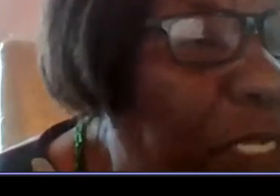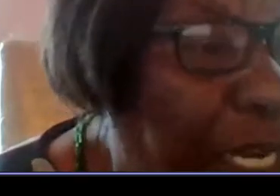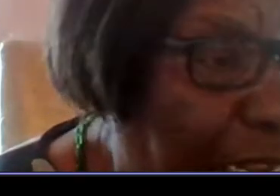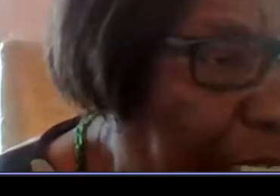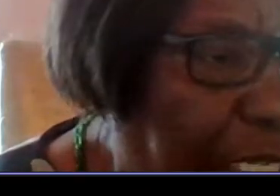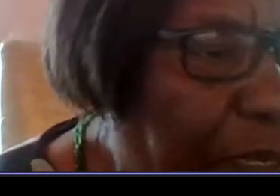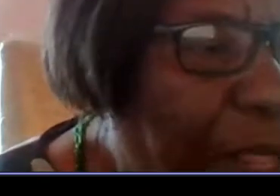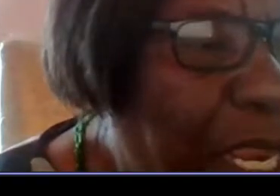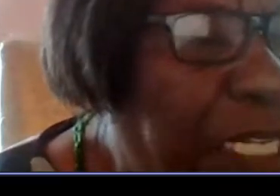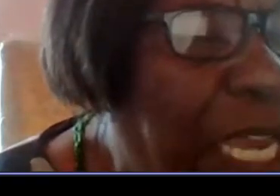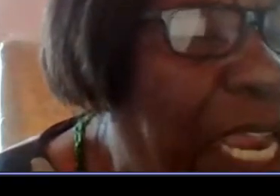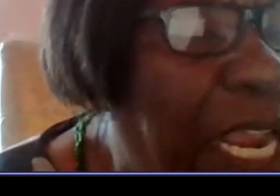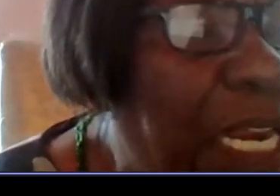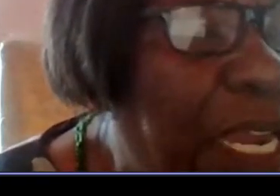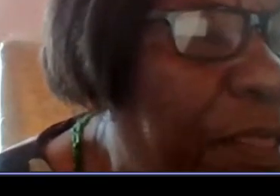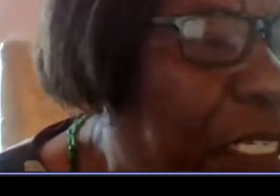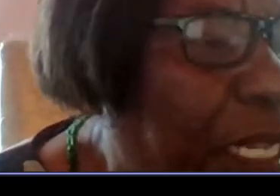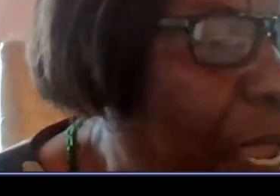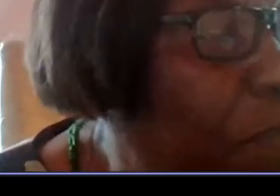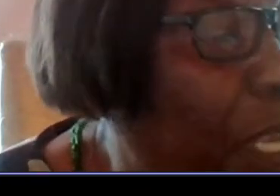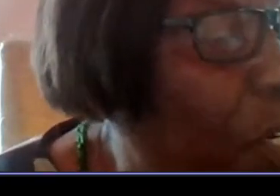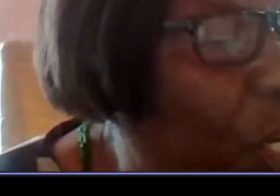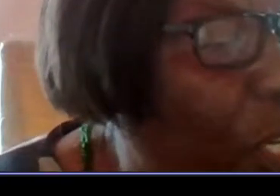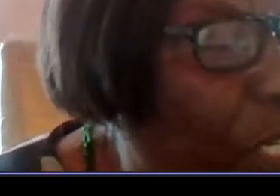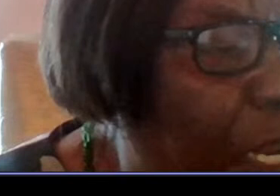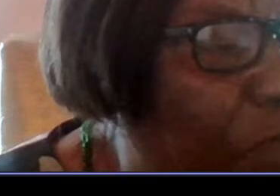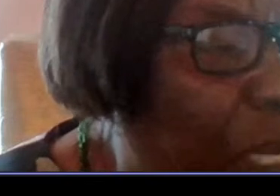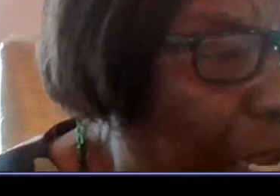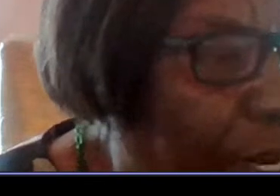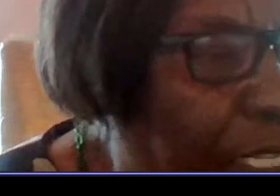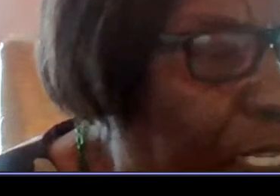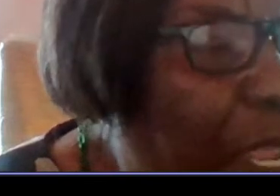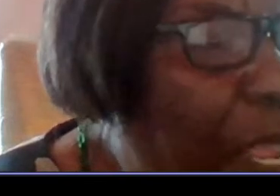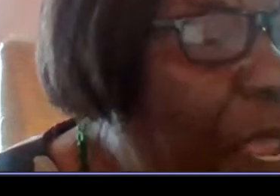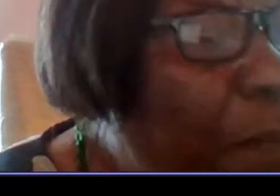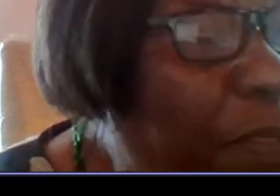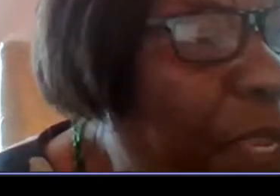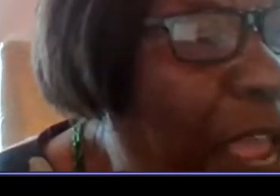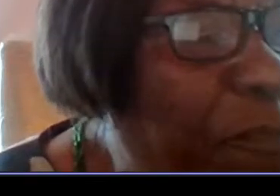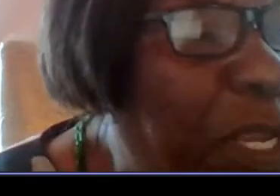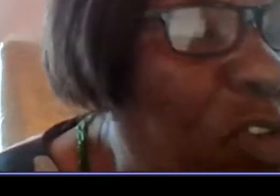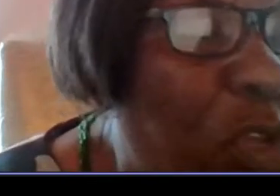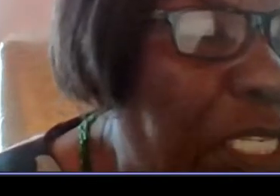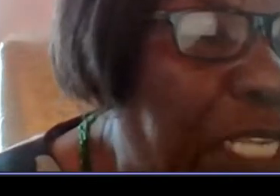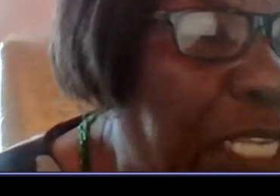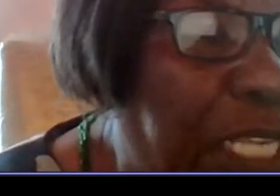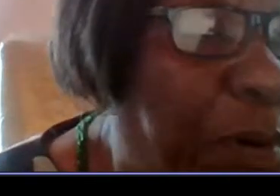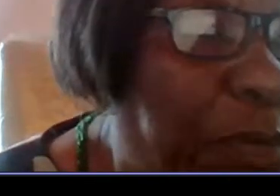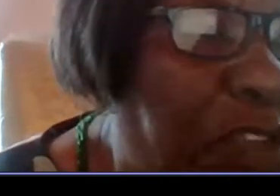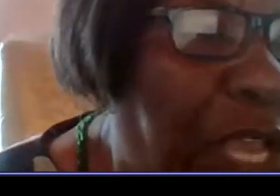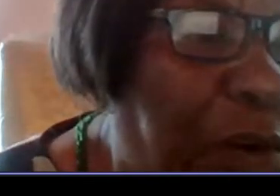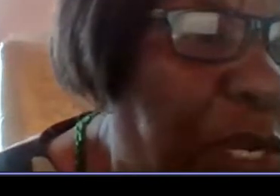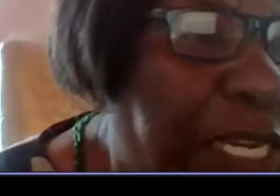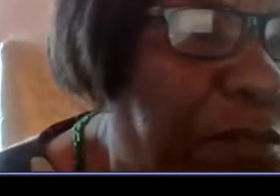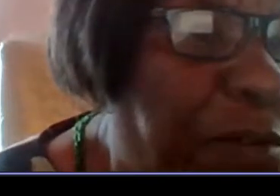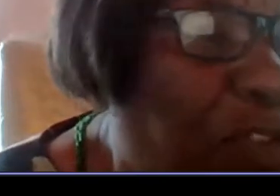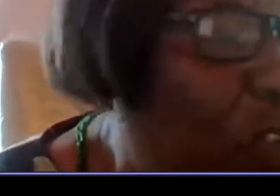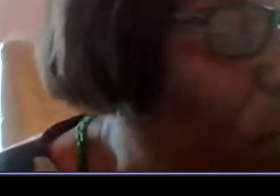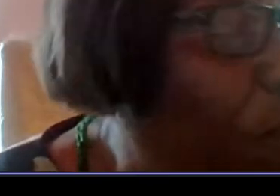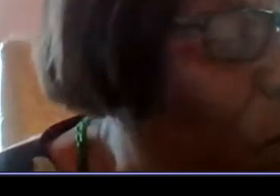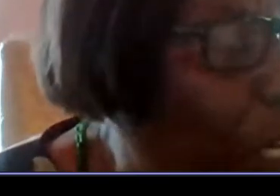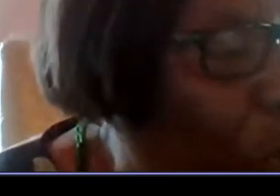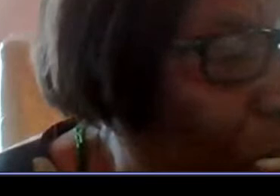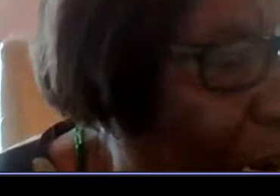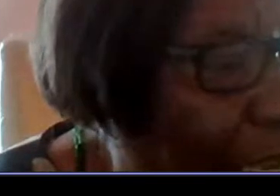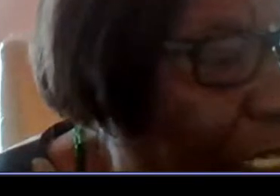with the housing needs, inter alia the slums and transit camps clearance. But the IFP is concerned about these allocated